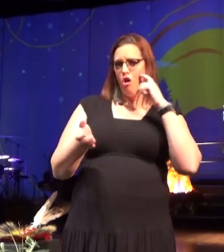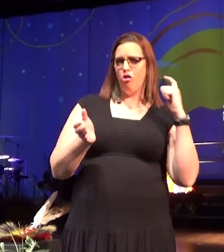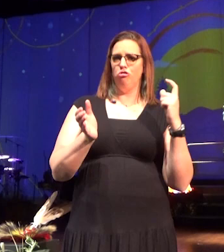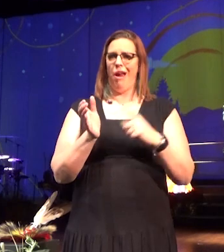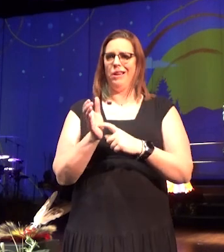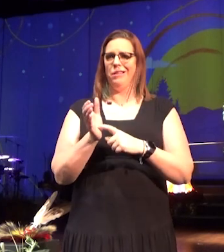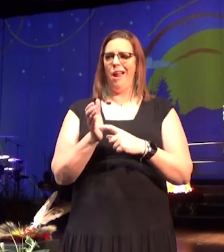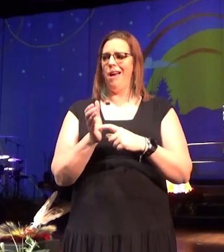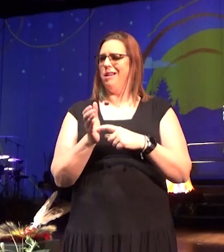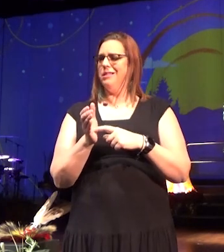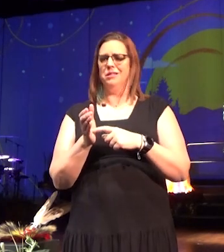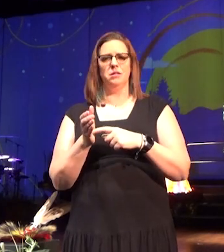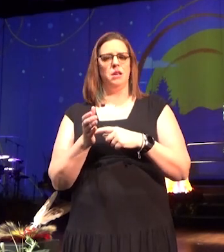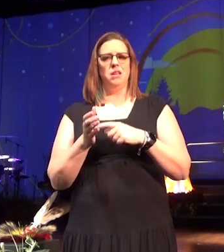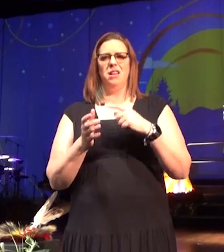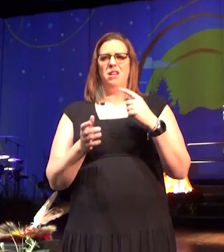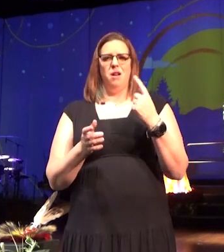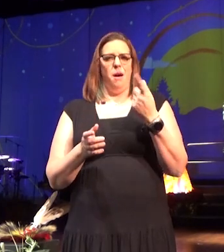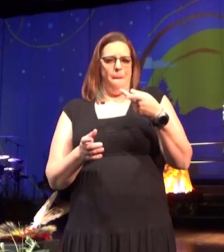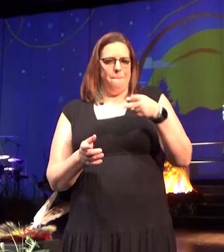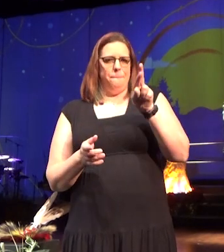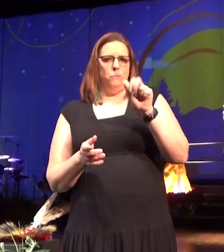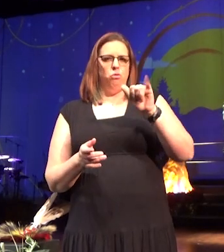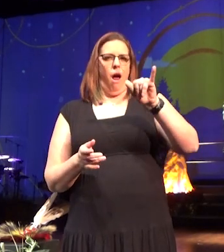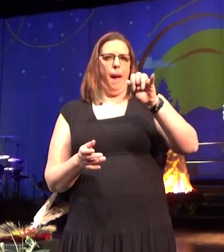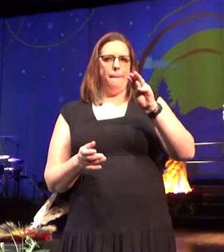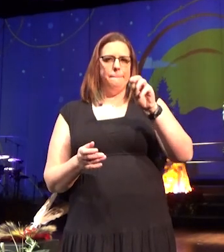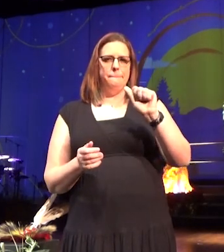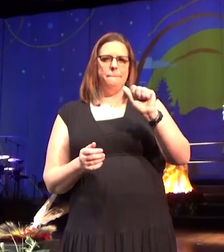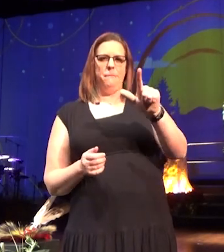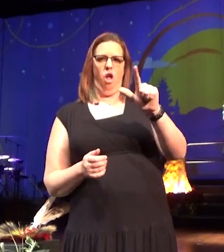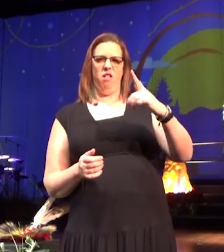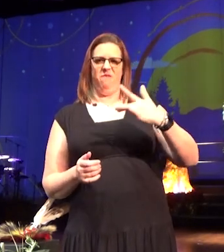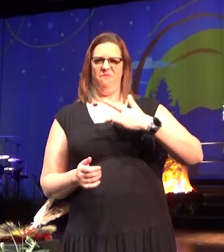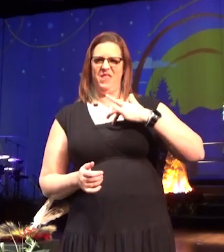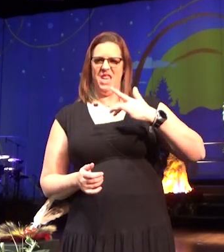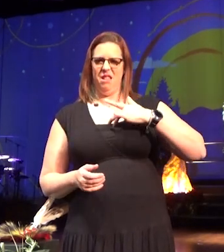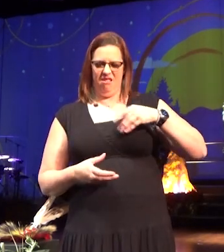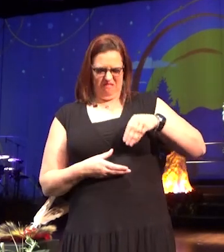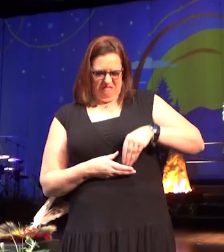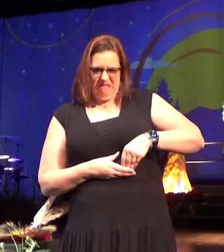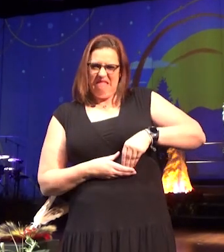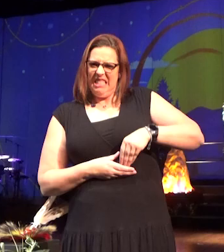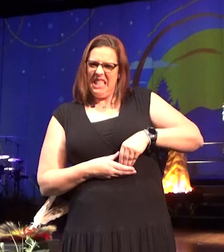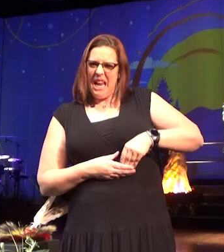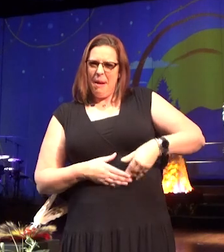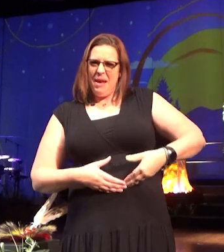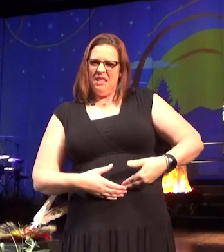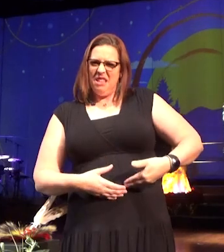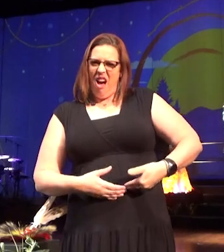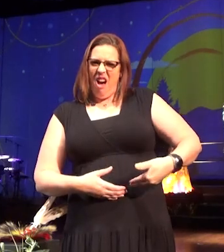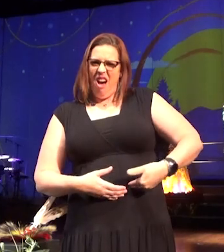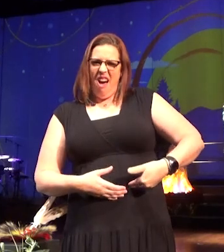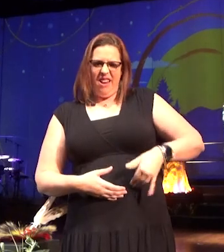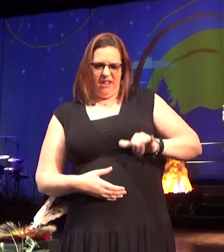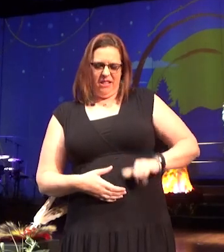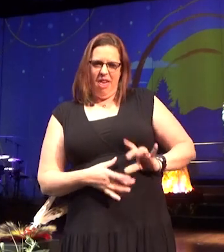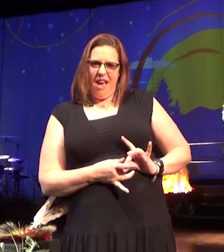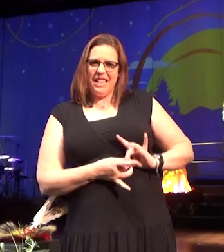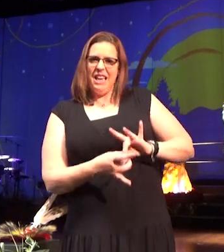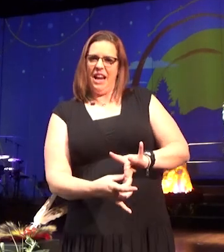so primal within each one of us. So feel your rootedness tonight. Feel your